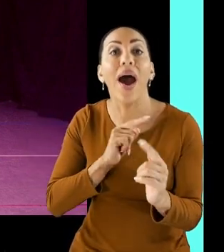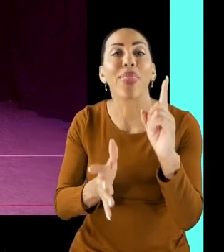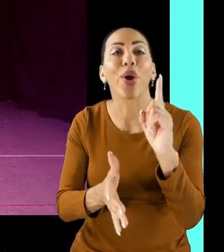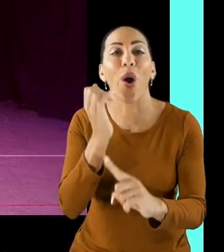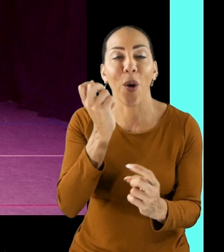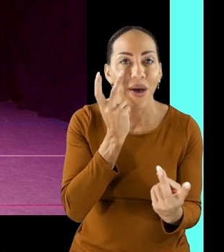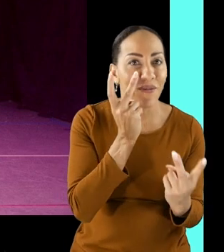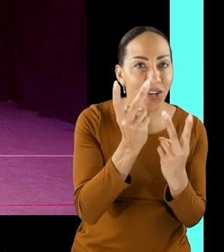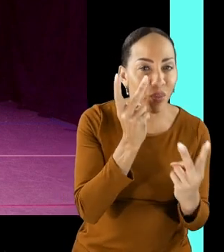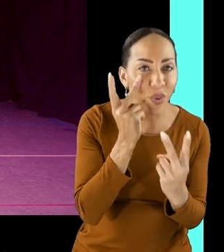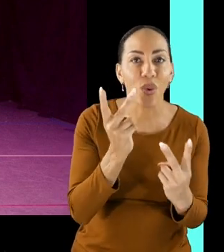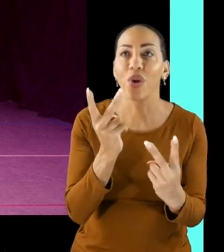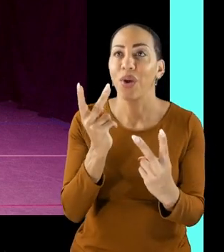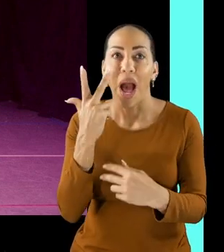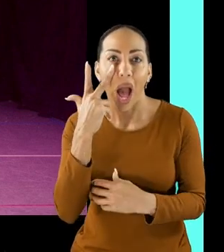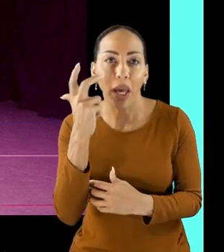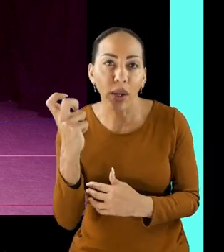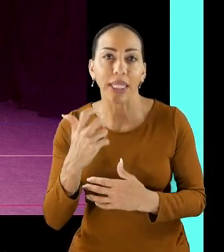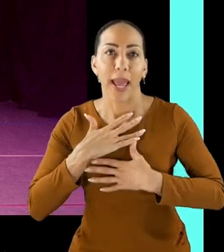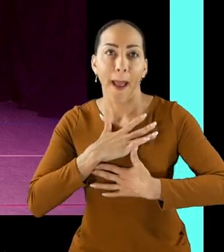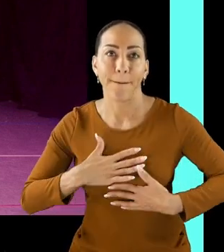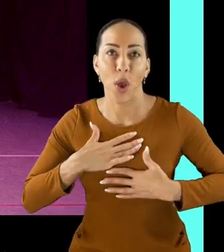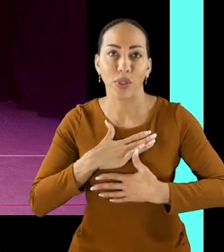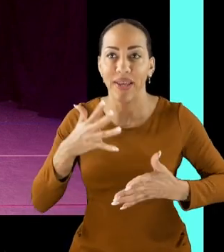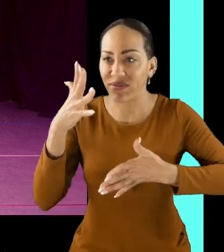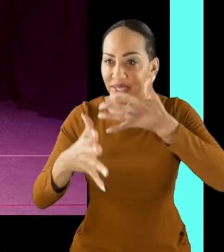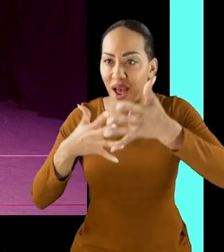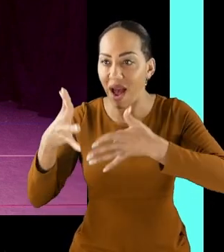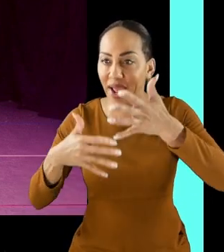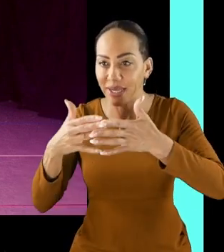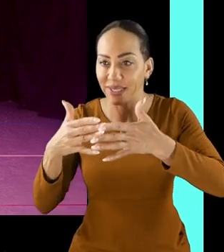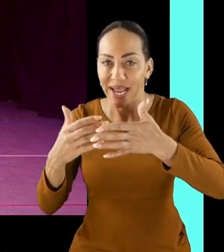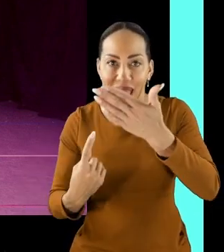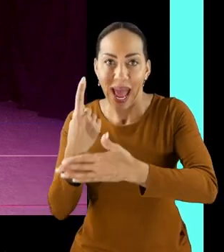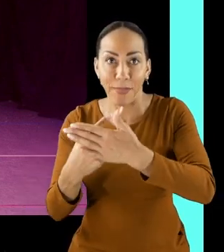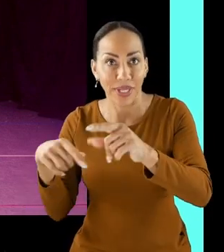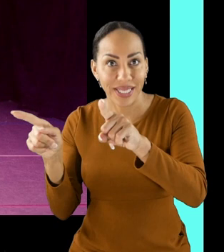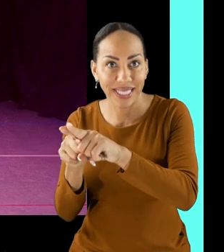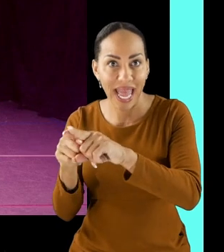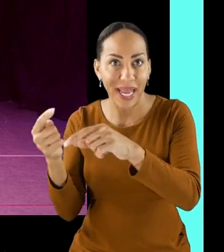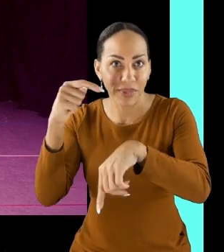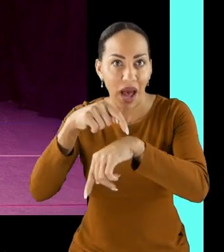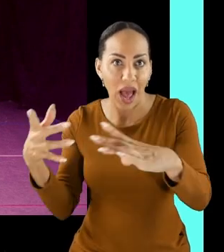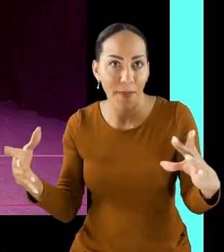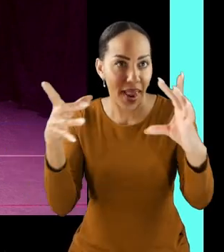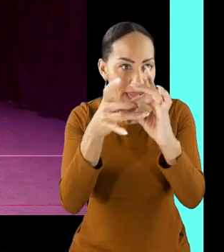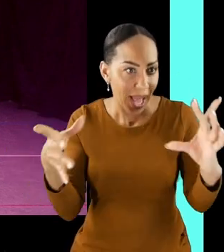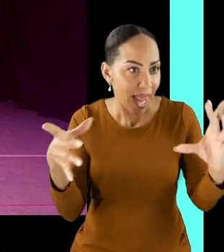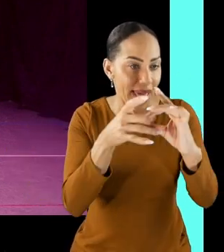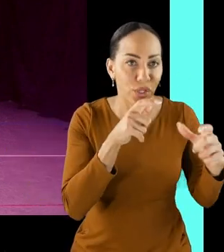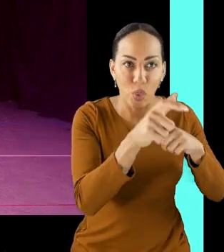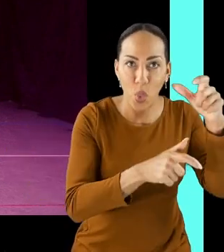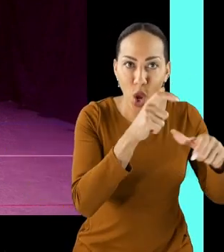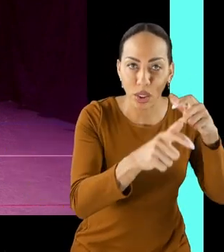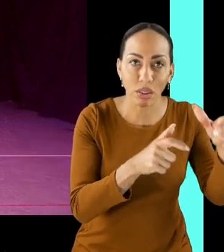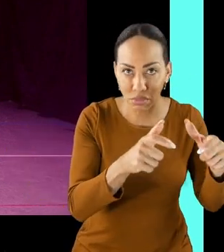and the iconic and the emotive signs happened at the same time as the words that they were connected to, so that a